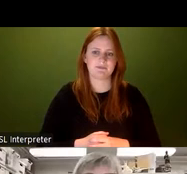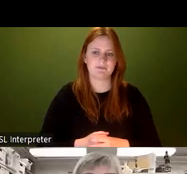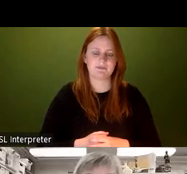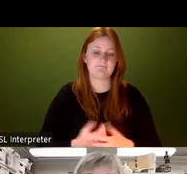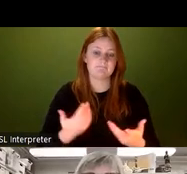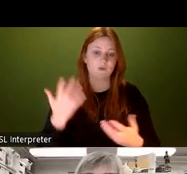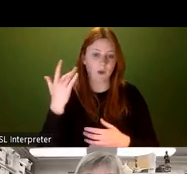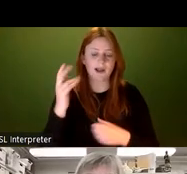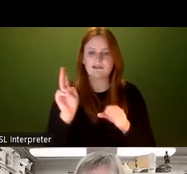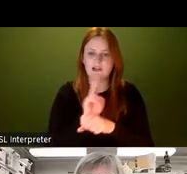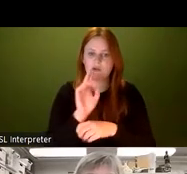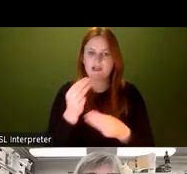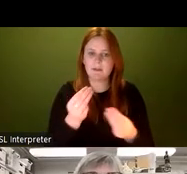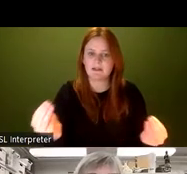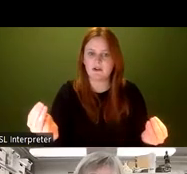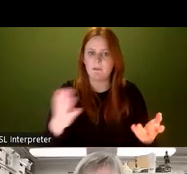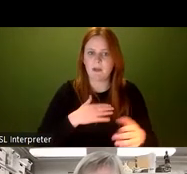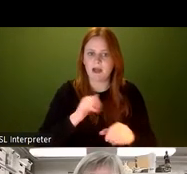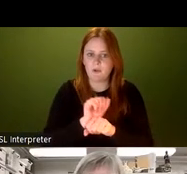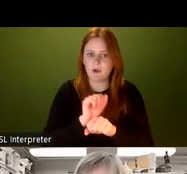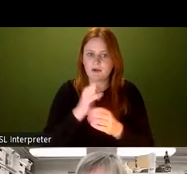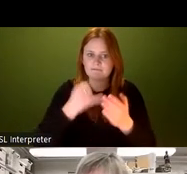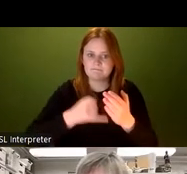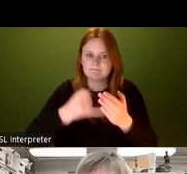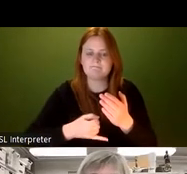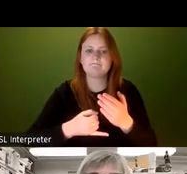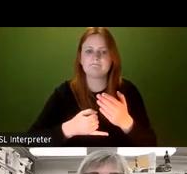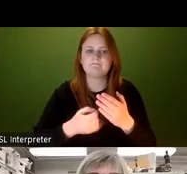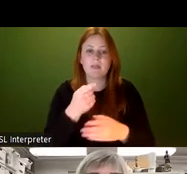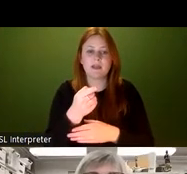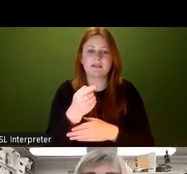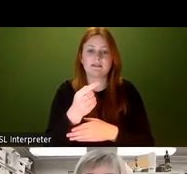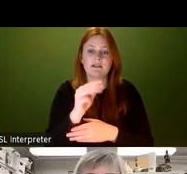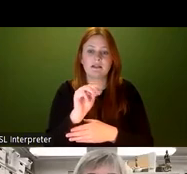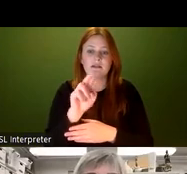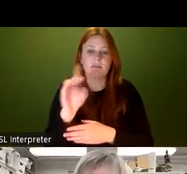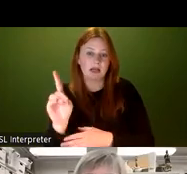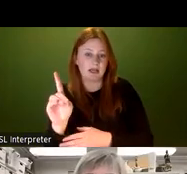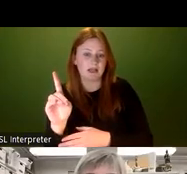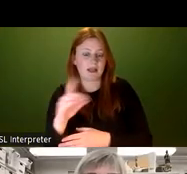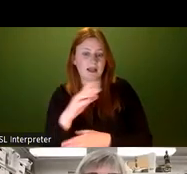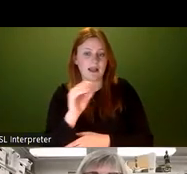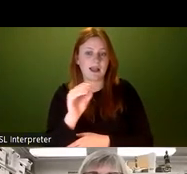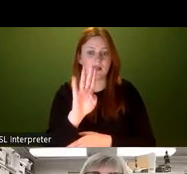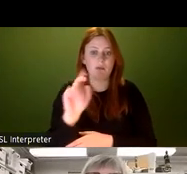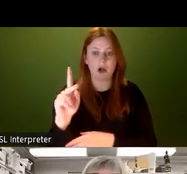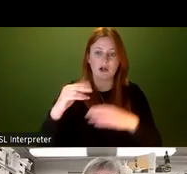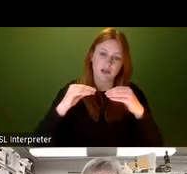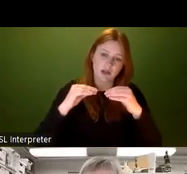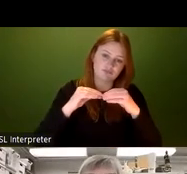work with. And here the decaying bark and the mud are basically merging.